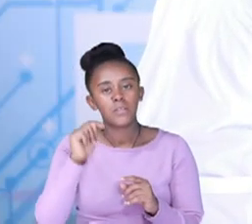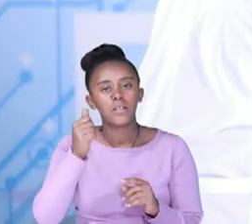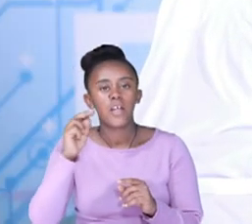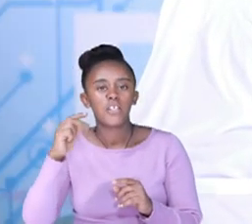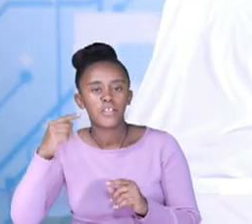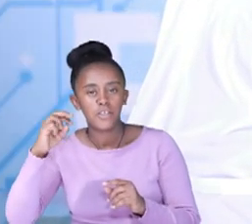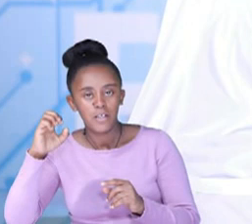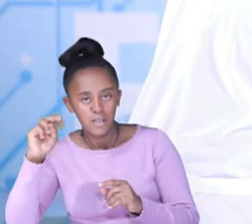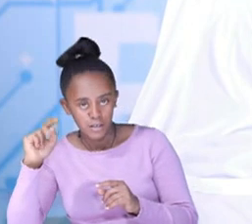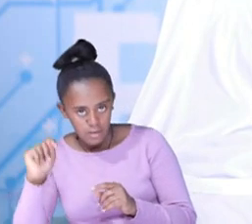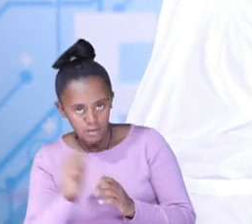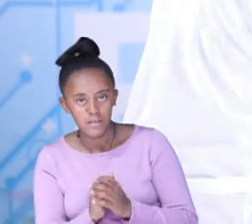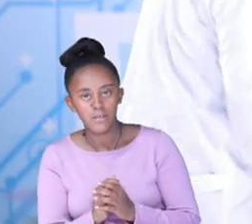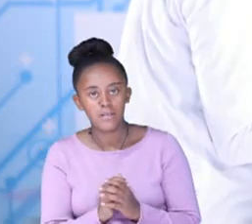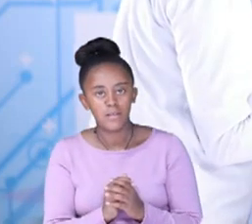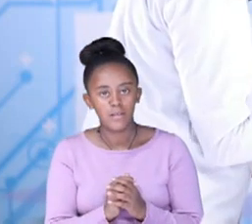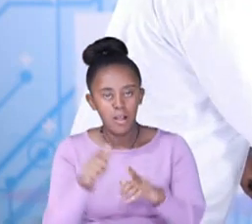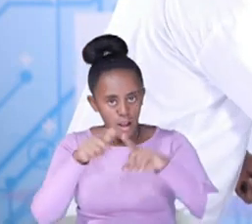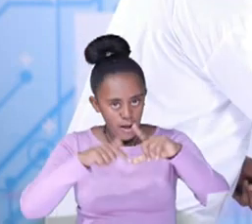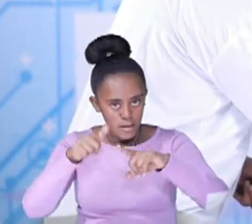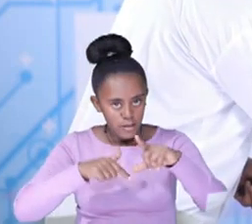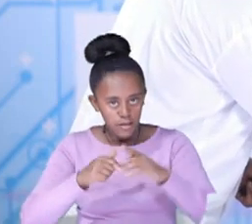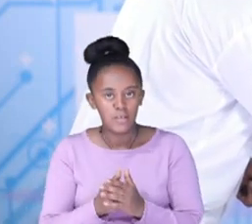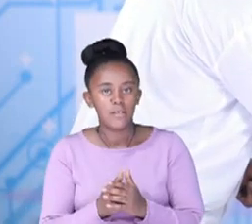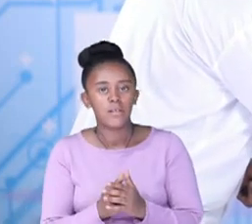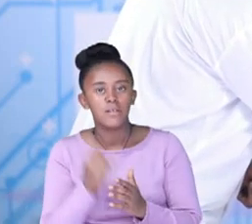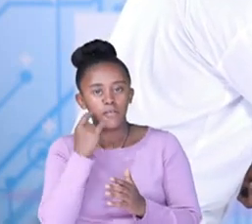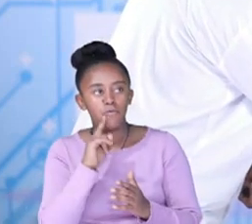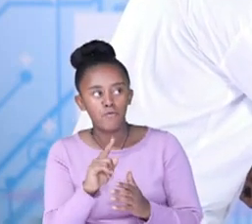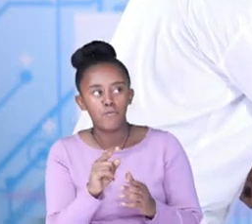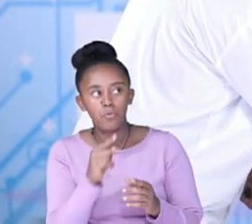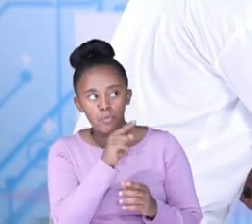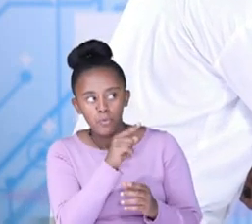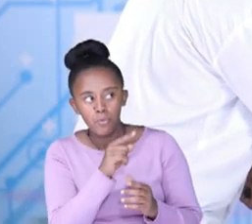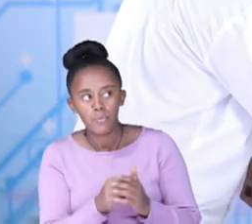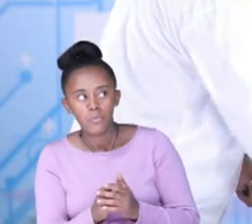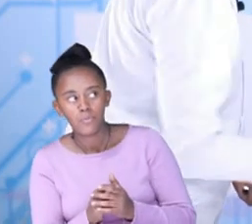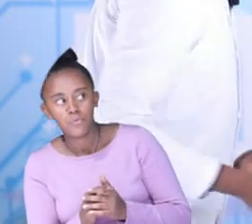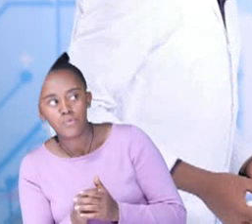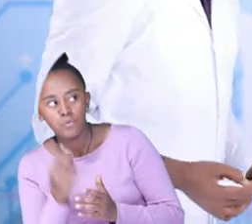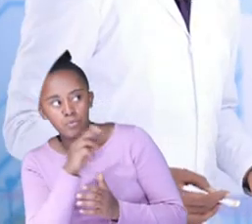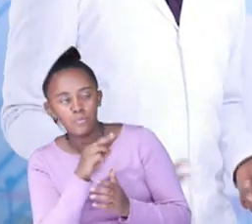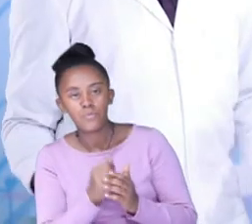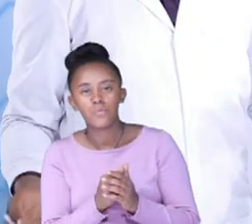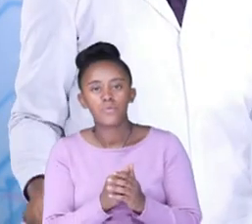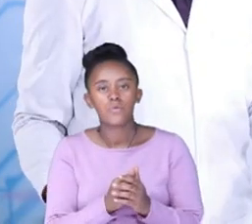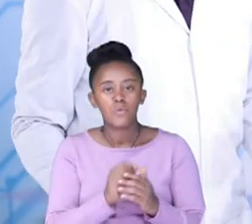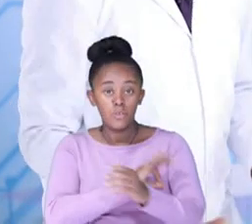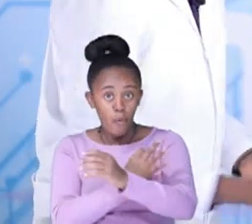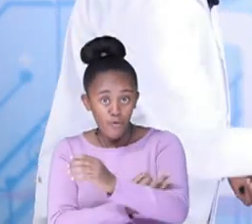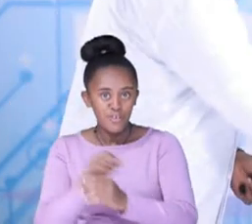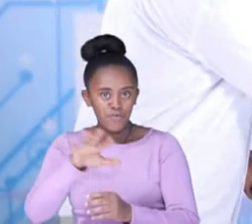single point, you should have to have a tangent line. For example, if I take a point here, it might overlap. The force in the